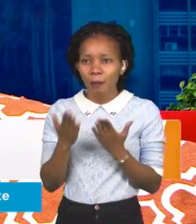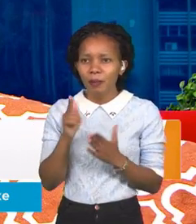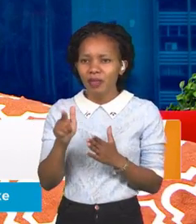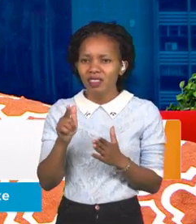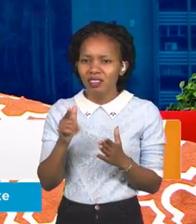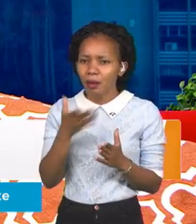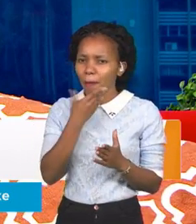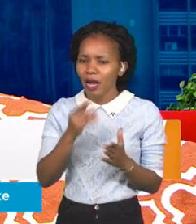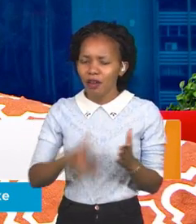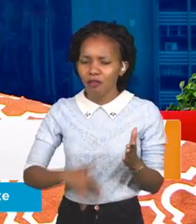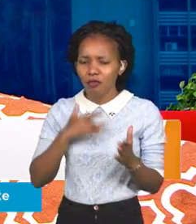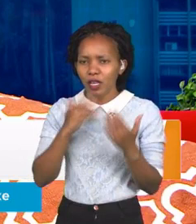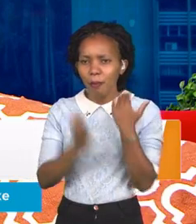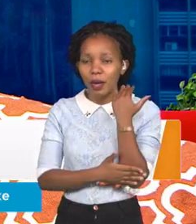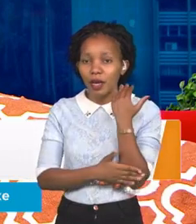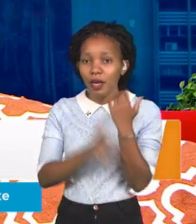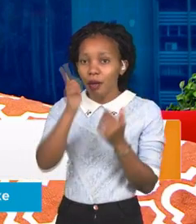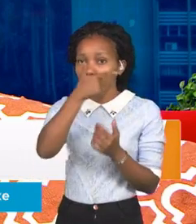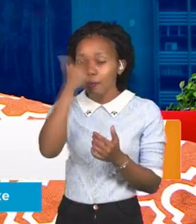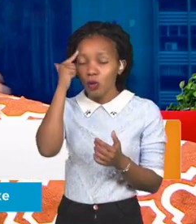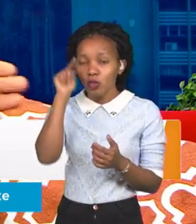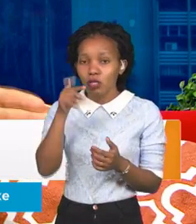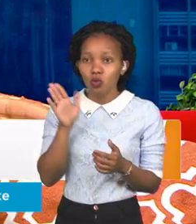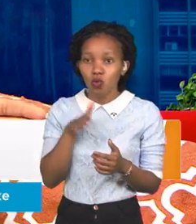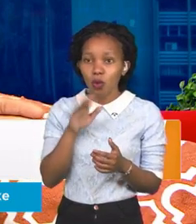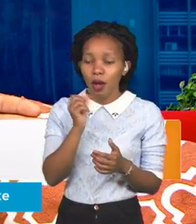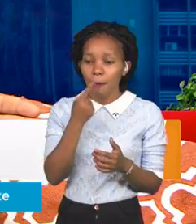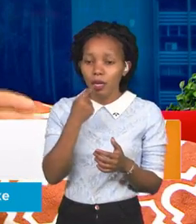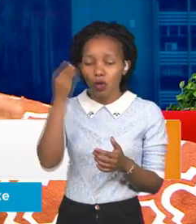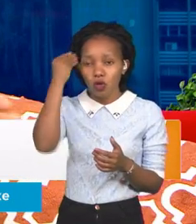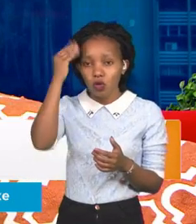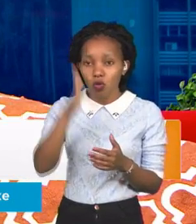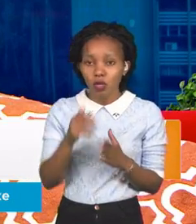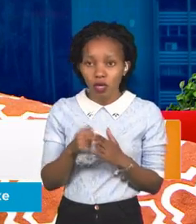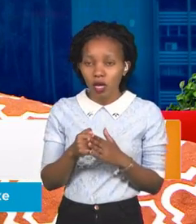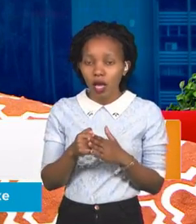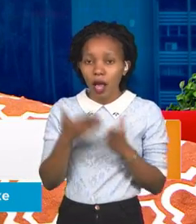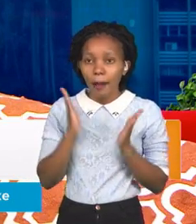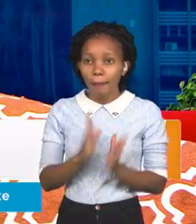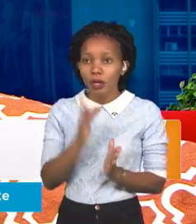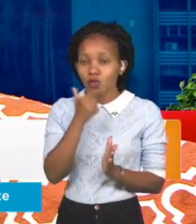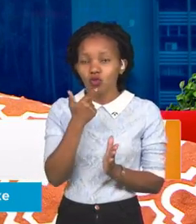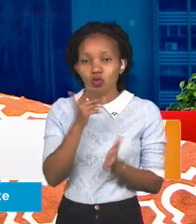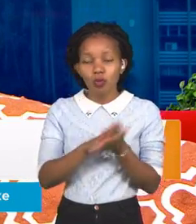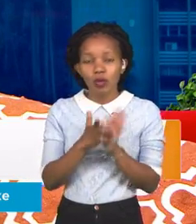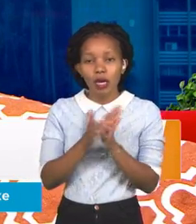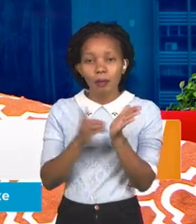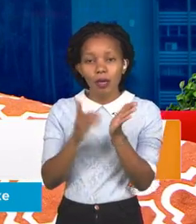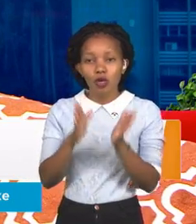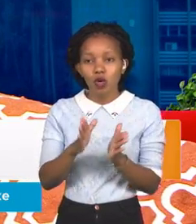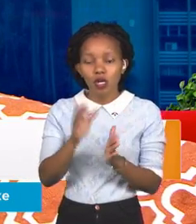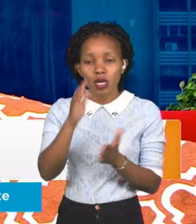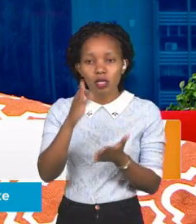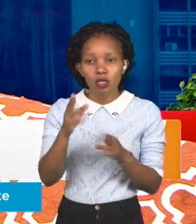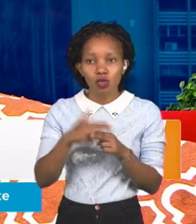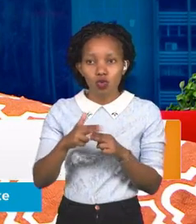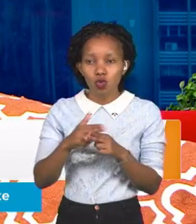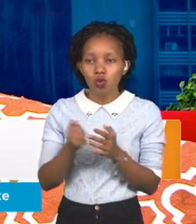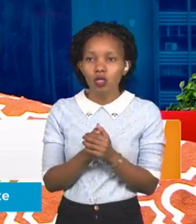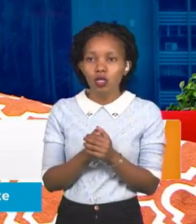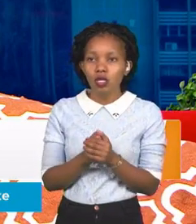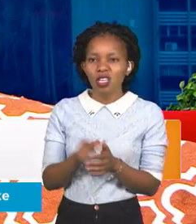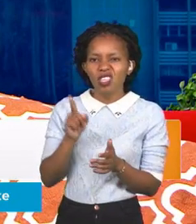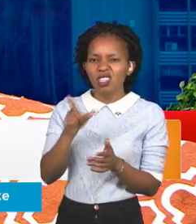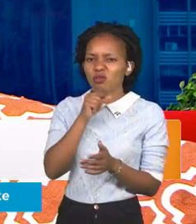felt intimidated also by the lady, because she was a medical student, a person yeah. headed yeah. to be a doctor. Yeah. He was only running a business